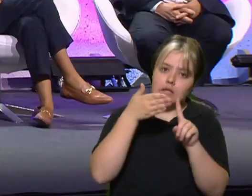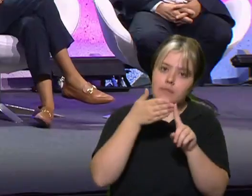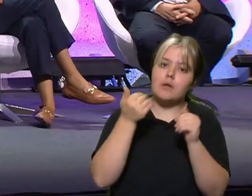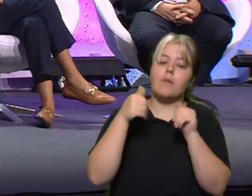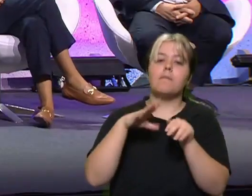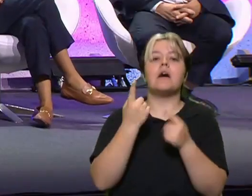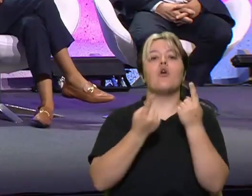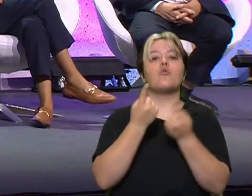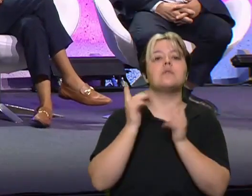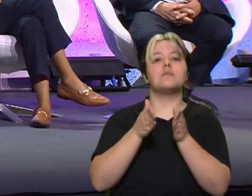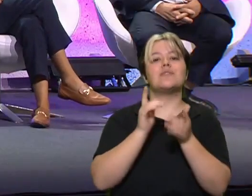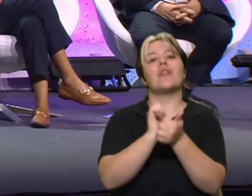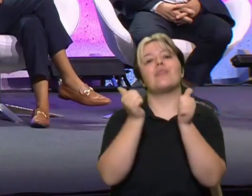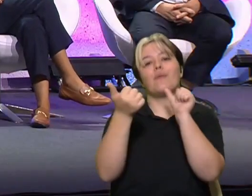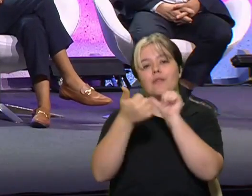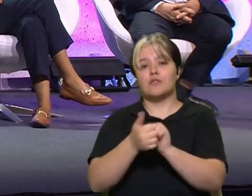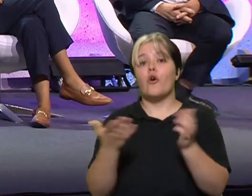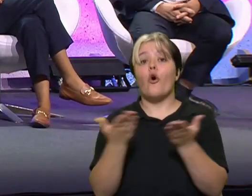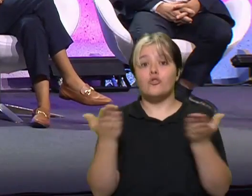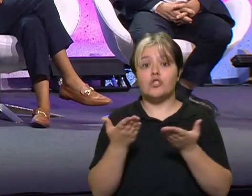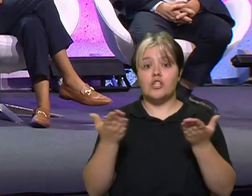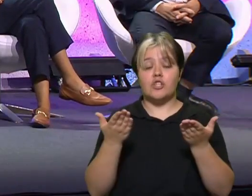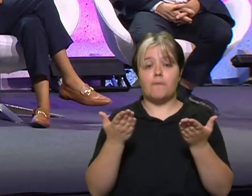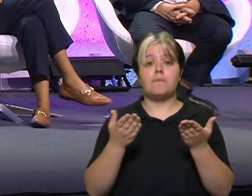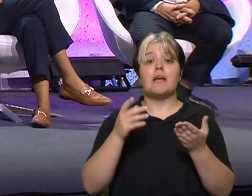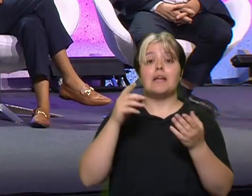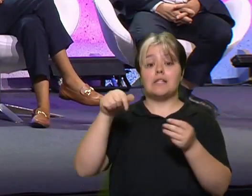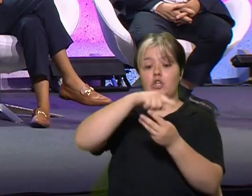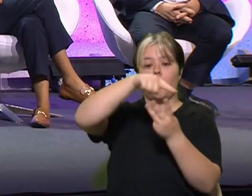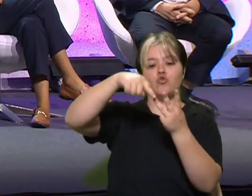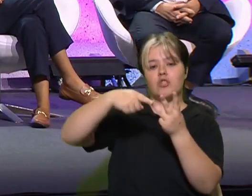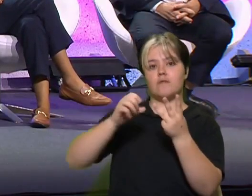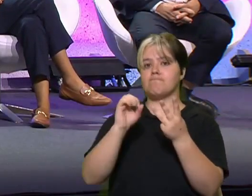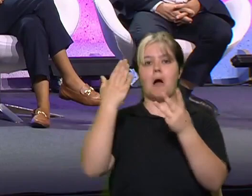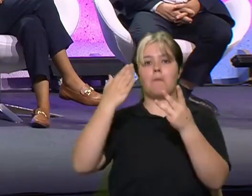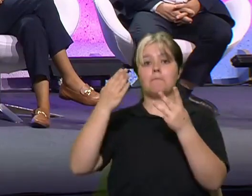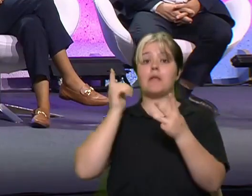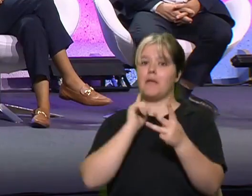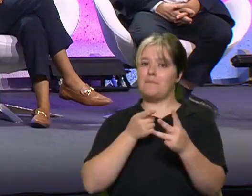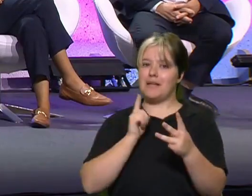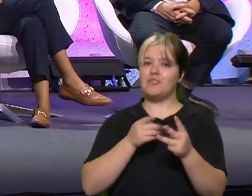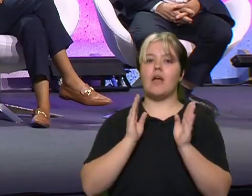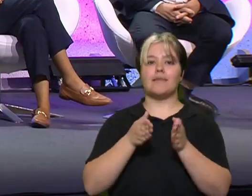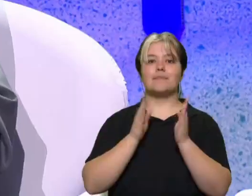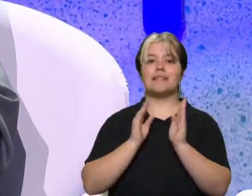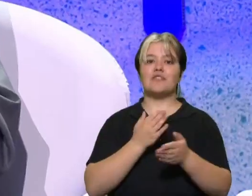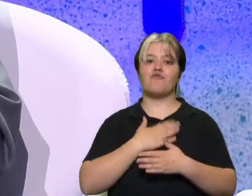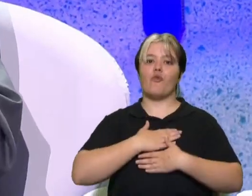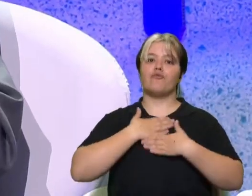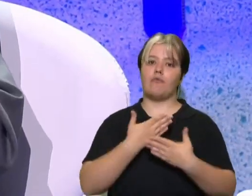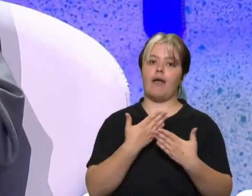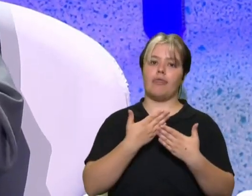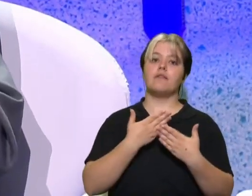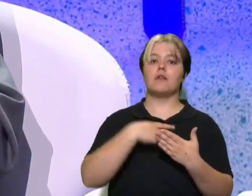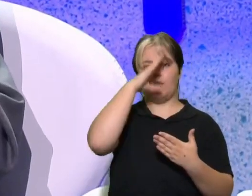on and there are directives which need to be adapted. So these were the three main pillars, and